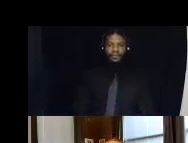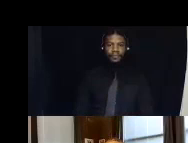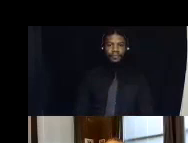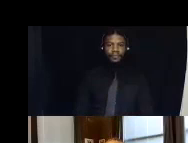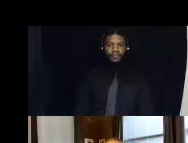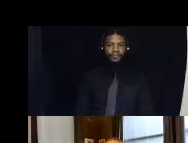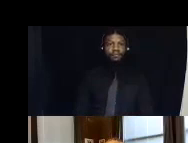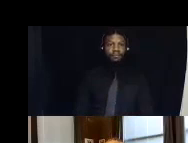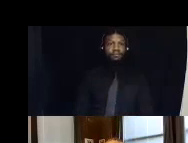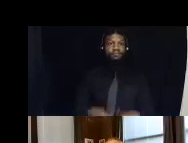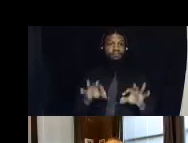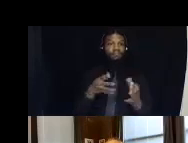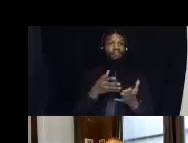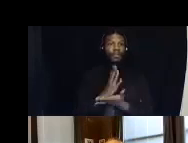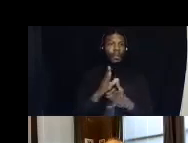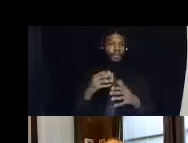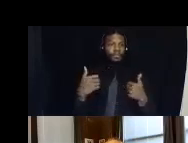All right.